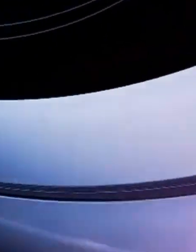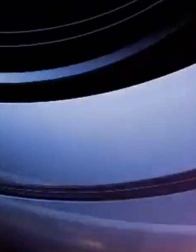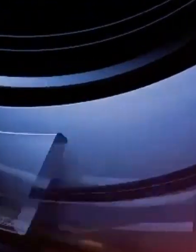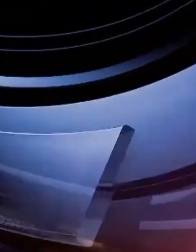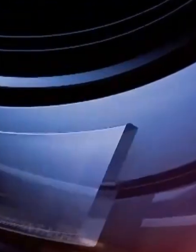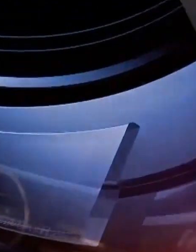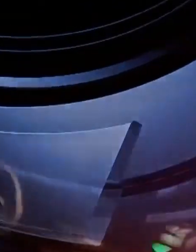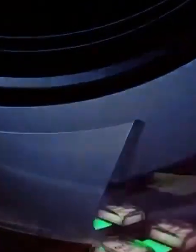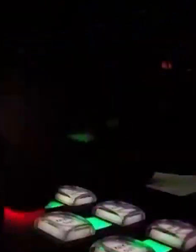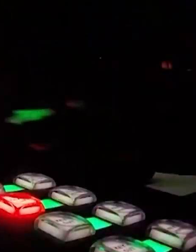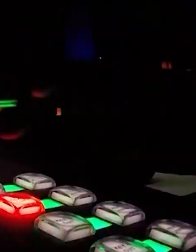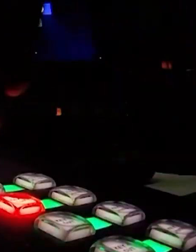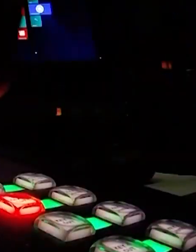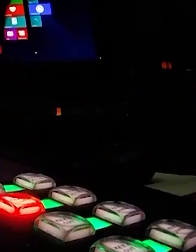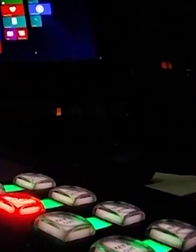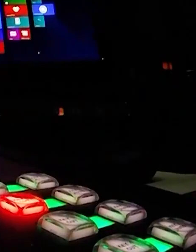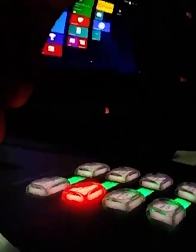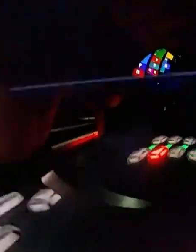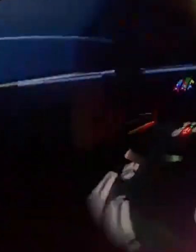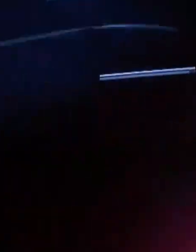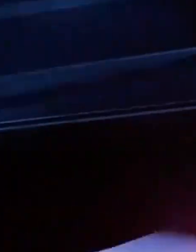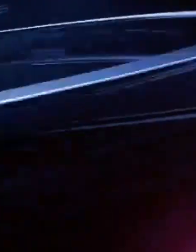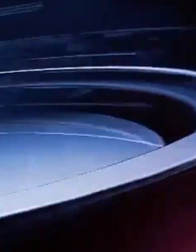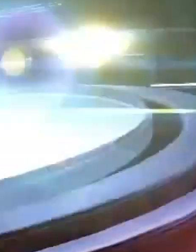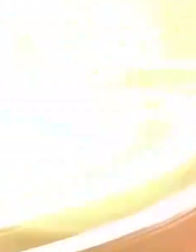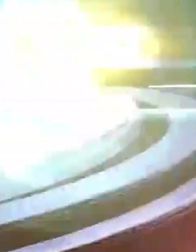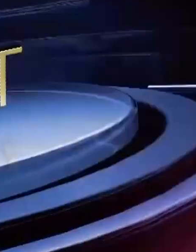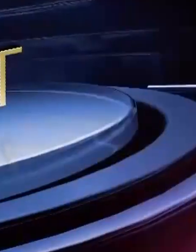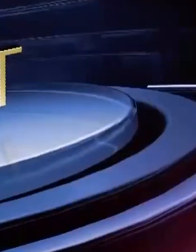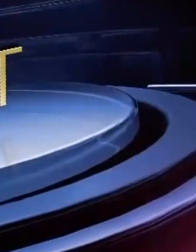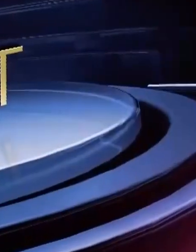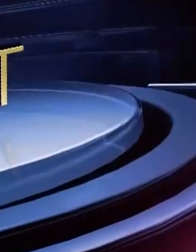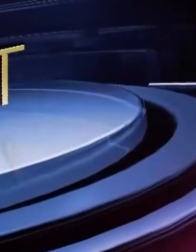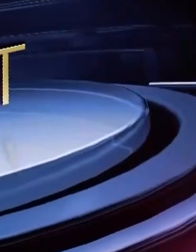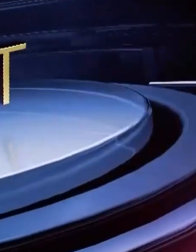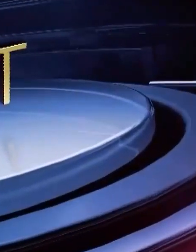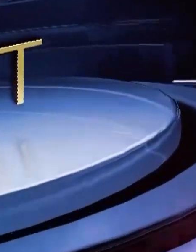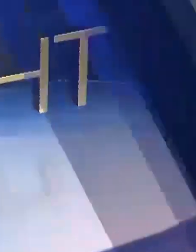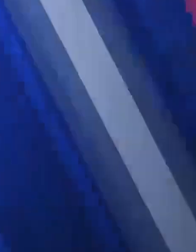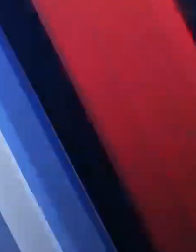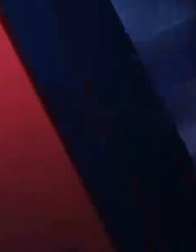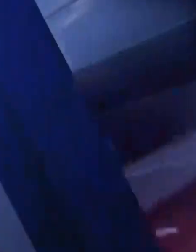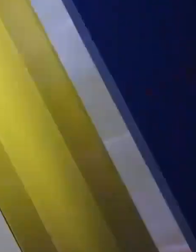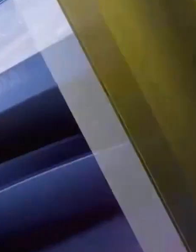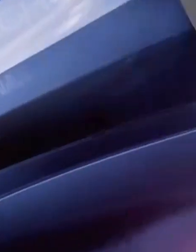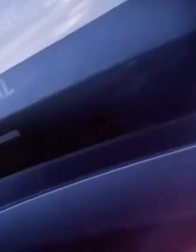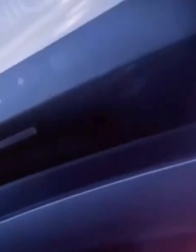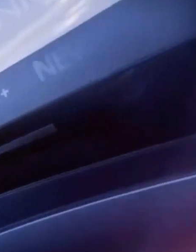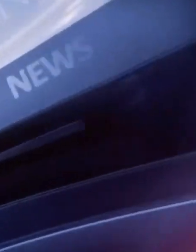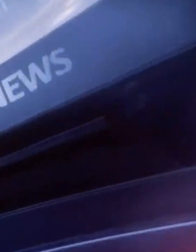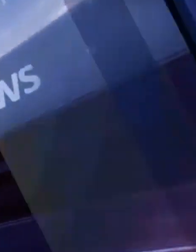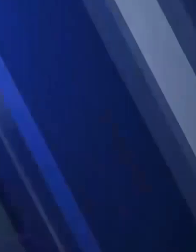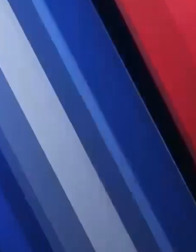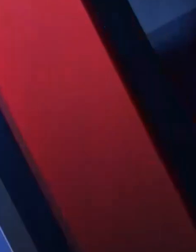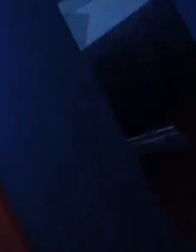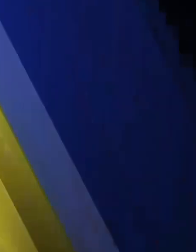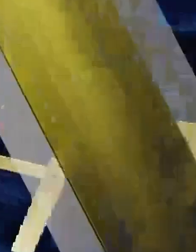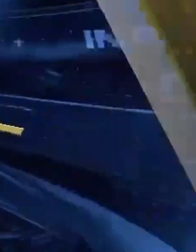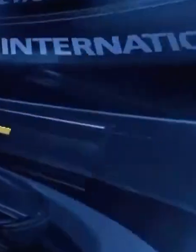Broadcasting from our studios in the Pine St. Michael, this is CBC NewsNight, starting now.